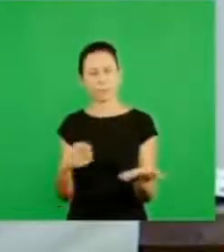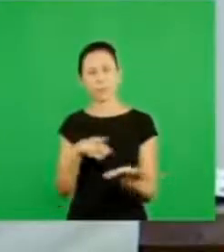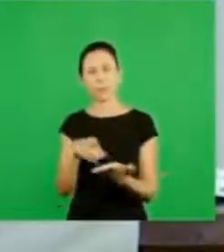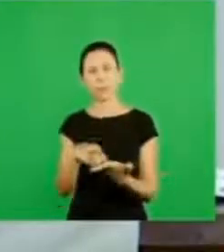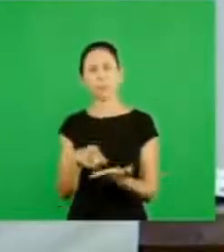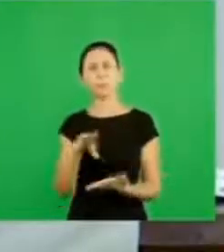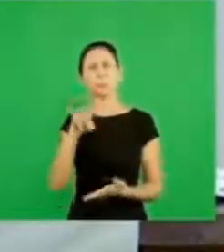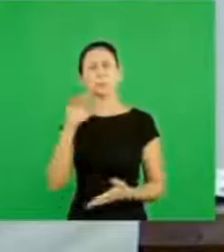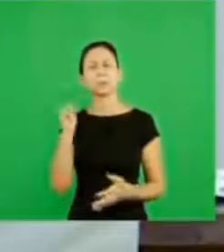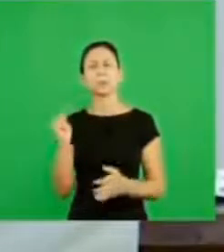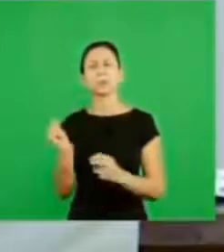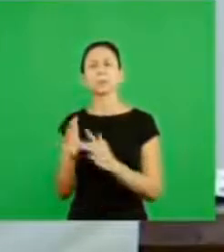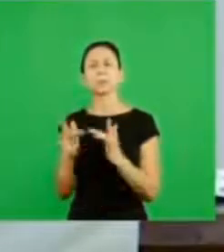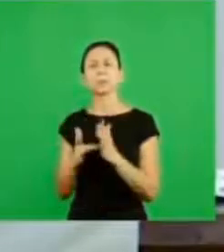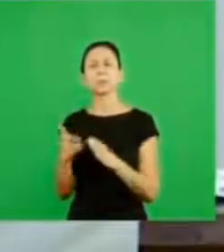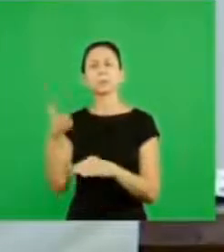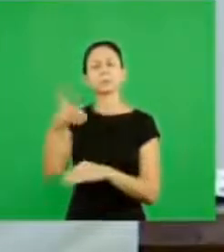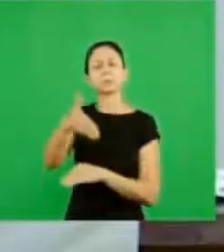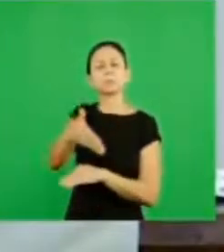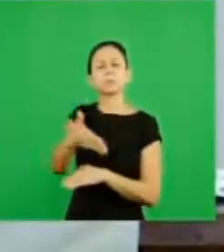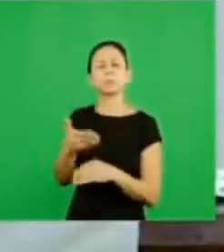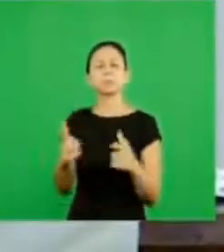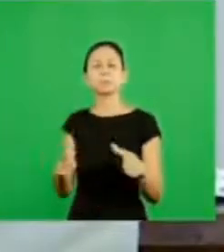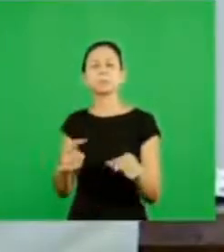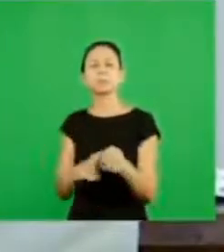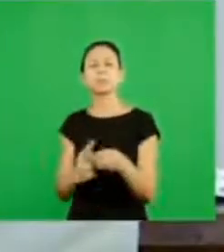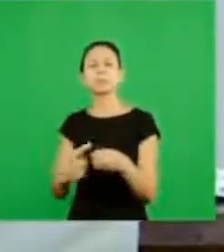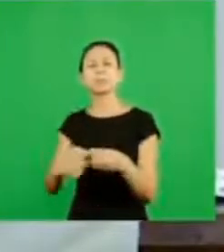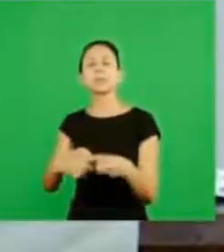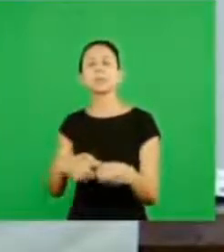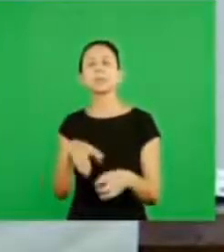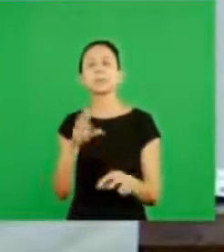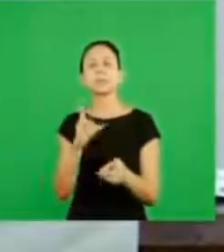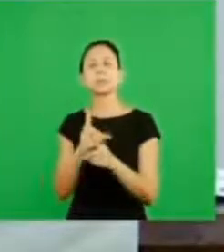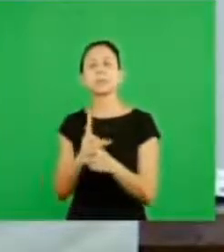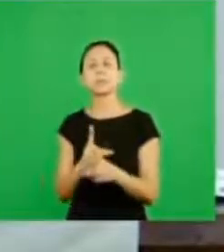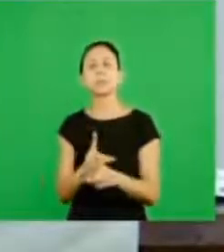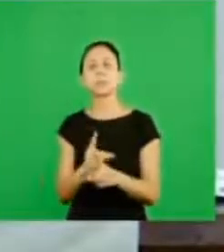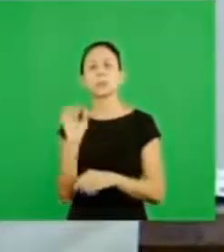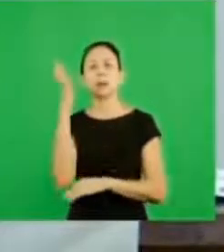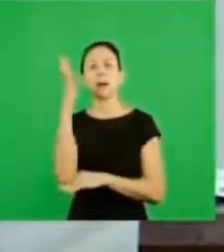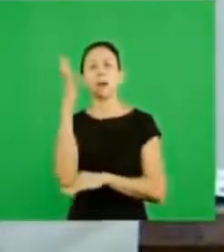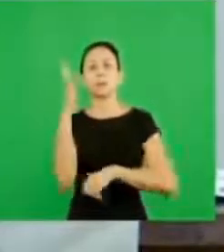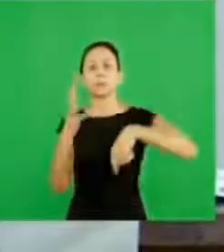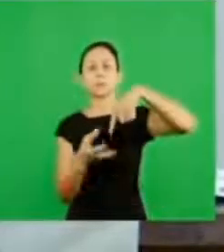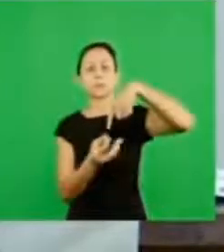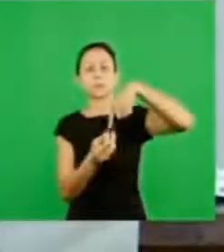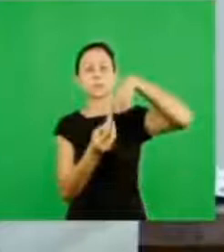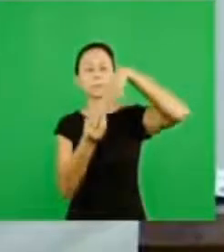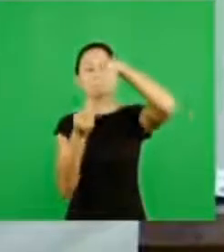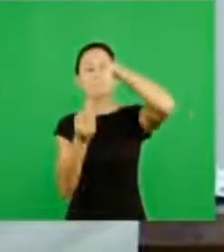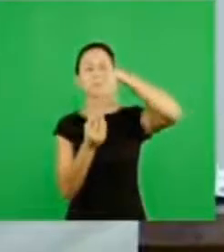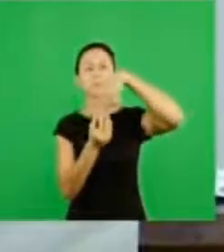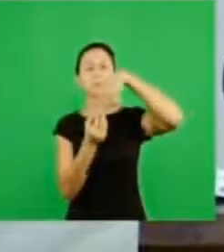She opened the Bible and said, Jesus entered a certain moment in